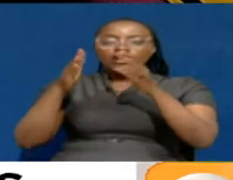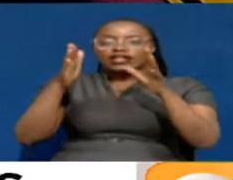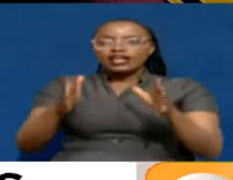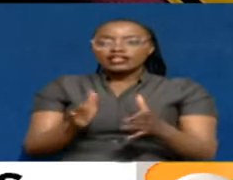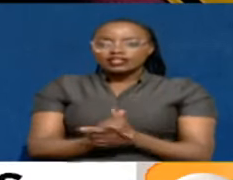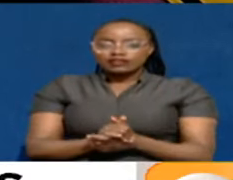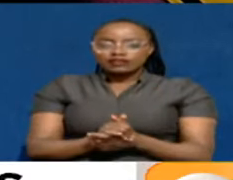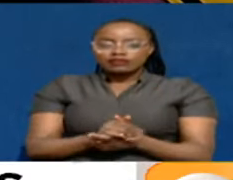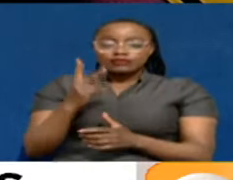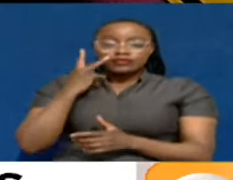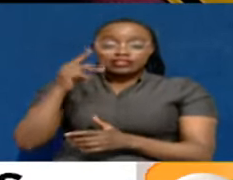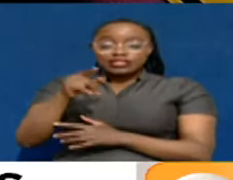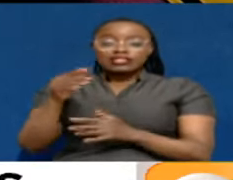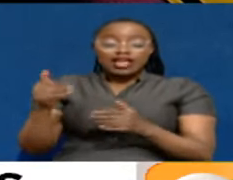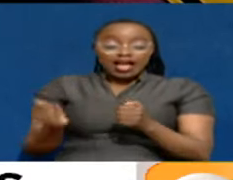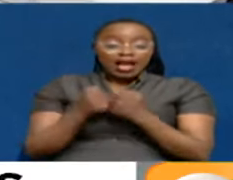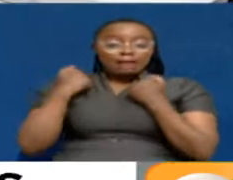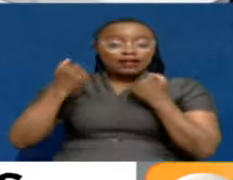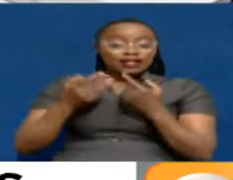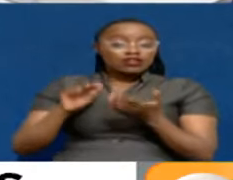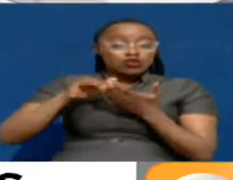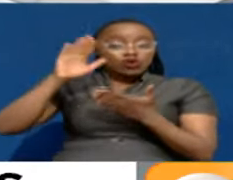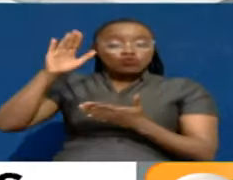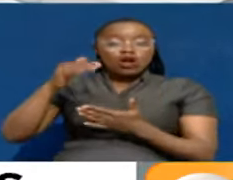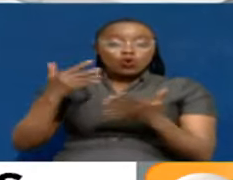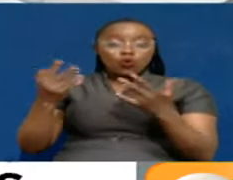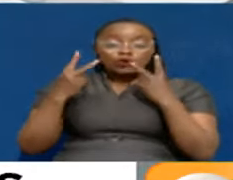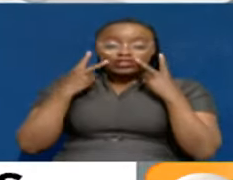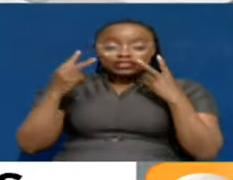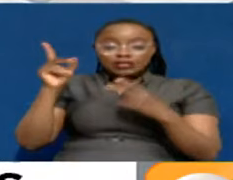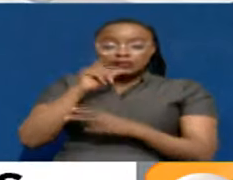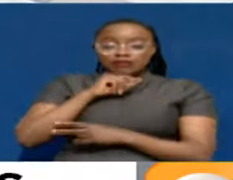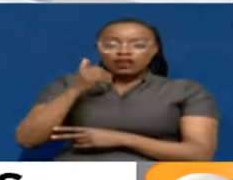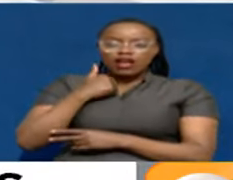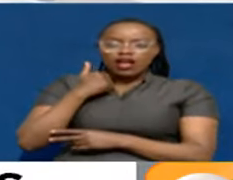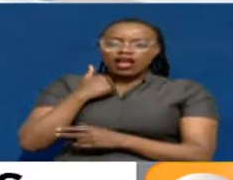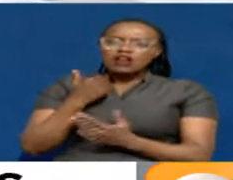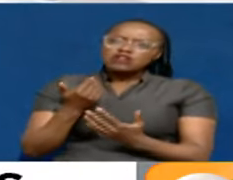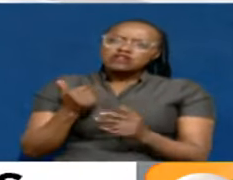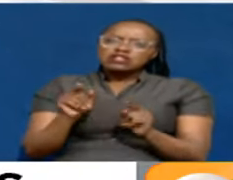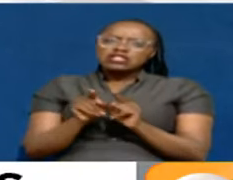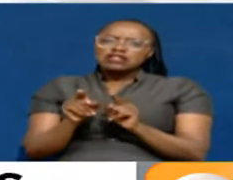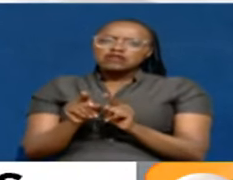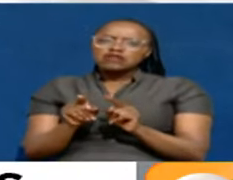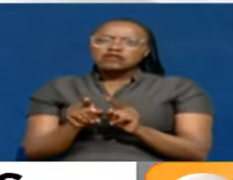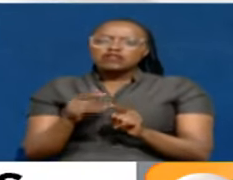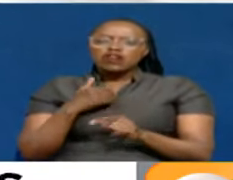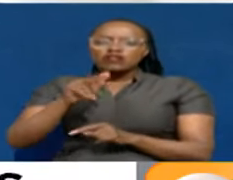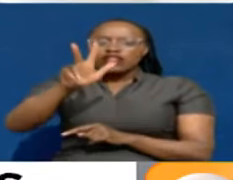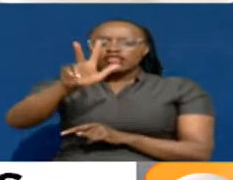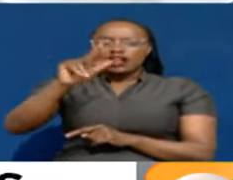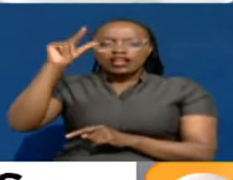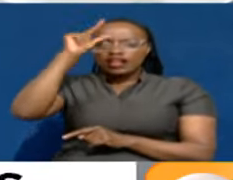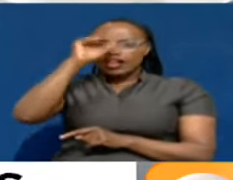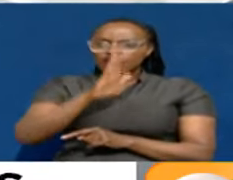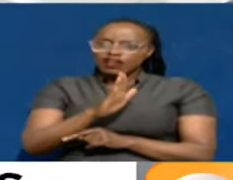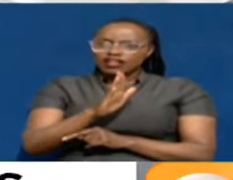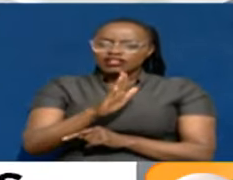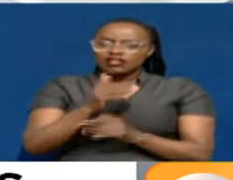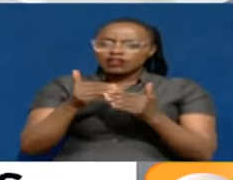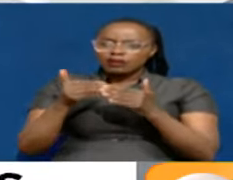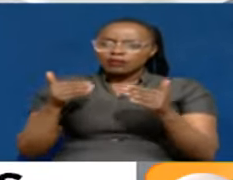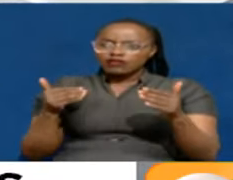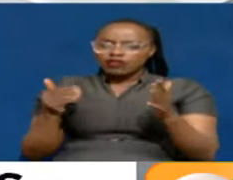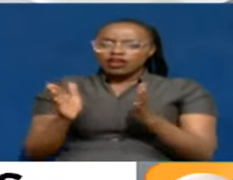factors? And we've seen that actually quite a bit, where, for example, there was that meeting, we saw the three governors